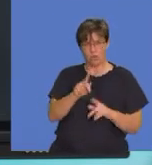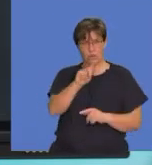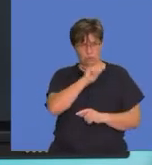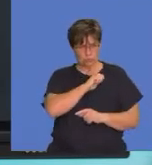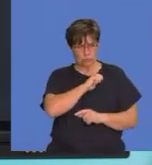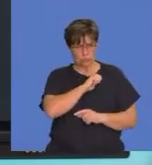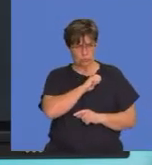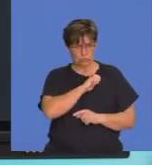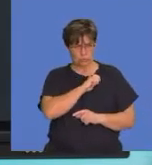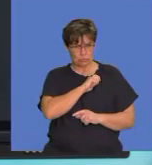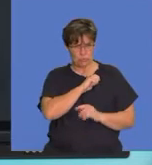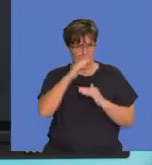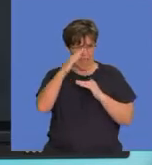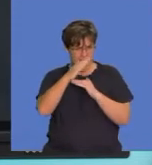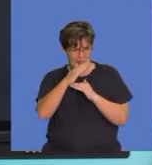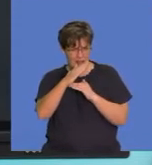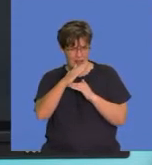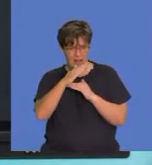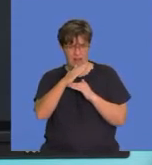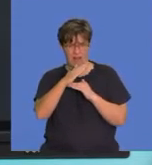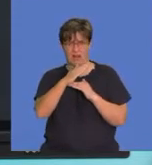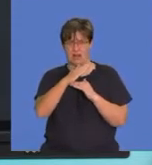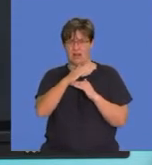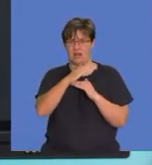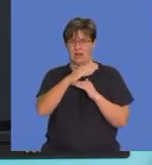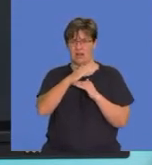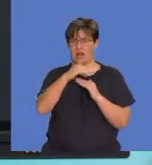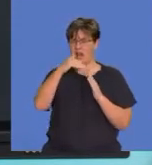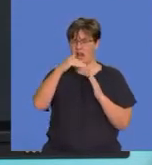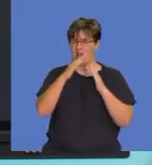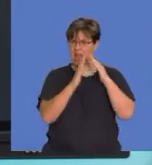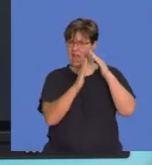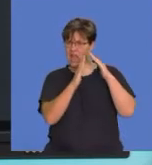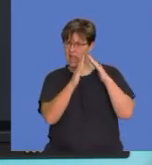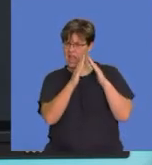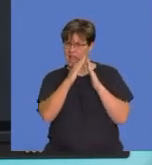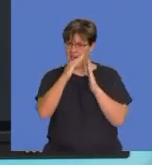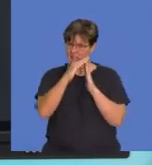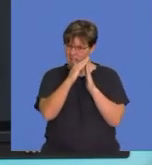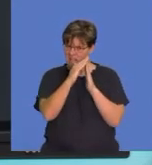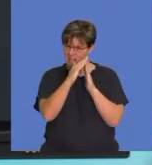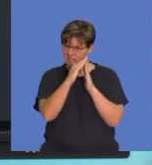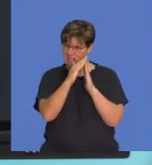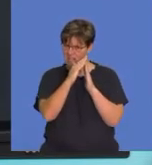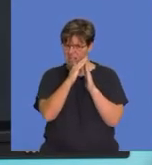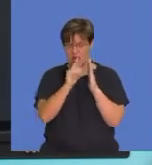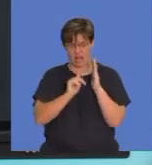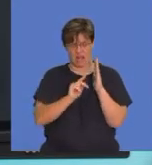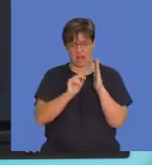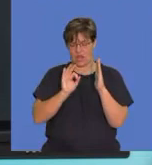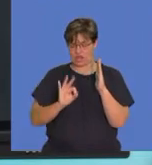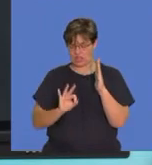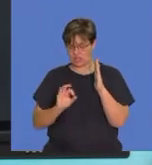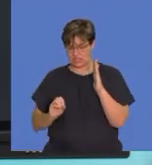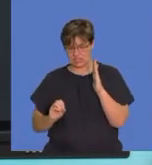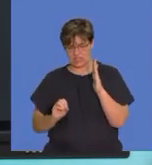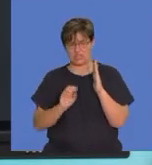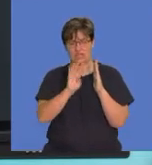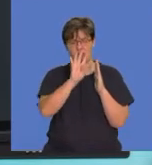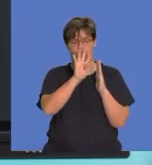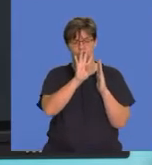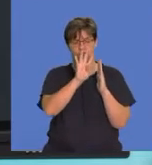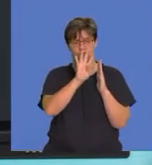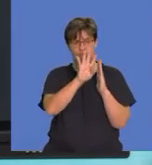for every angle, acute angle that is, because we are using 3 acute angles, 30, 45, and